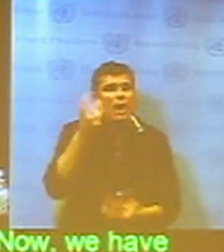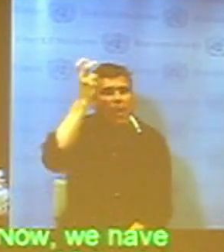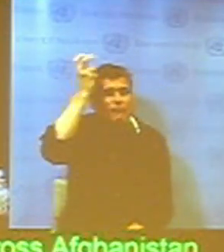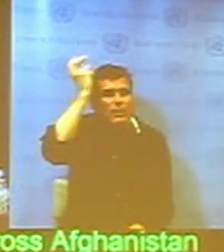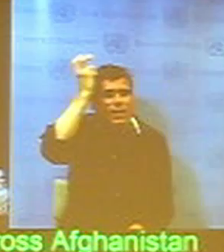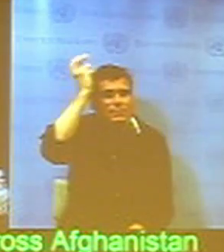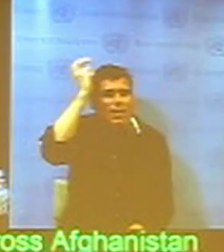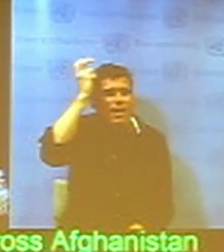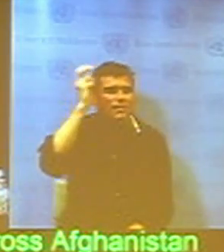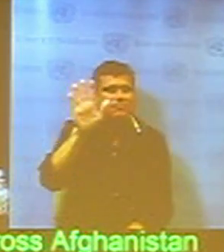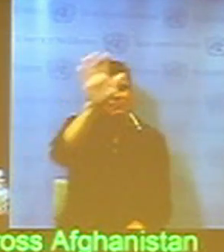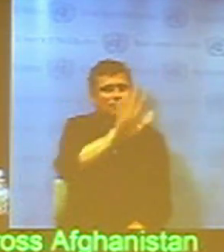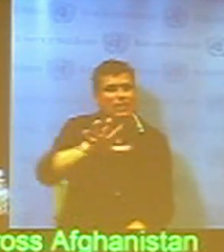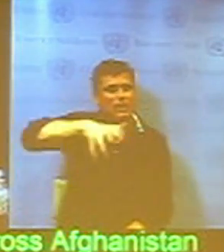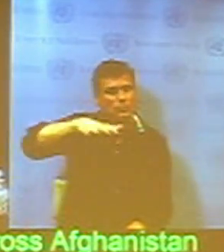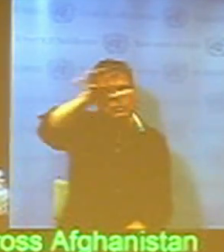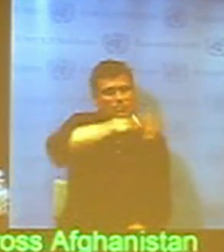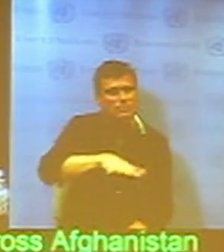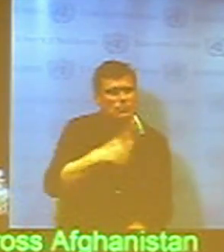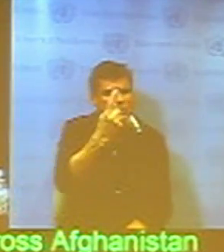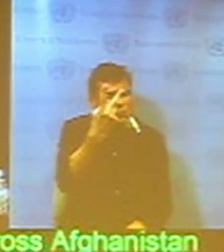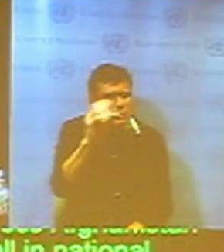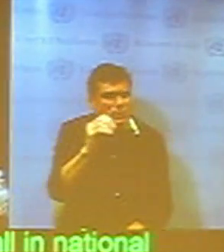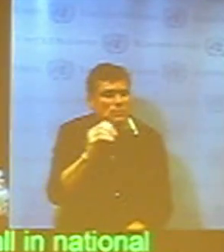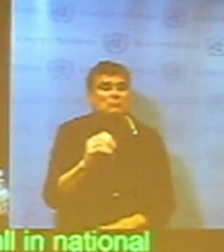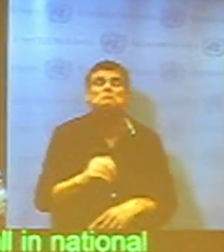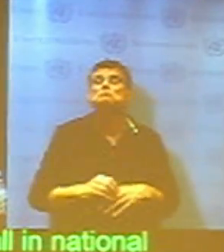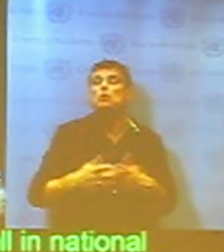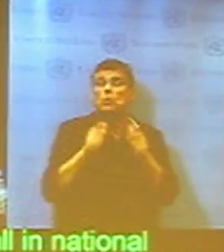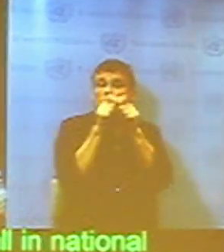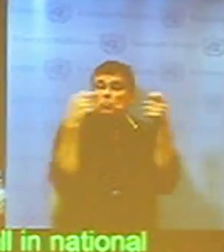media, and hundreds of fans coming to watch them play. And as a result, we see a huge